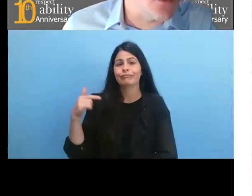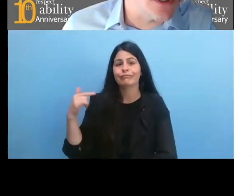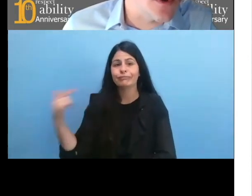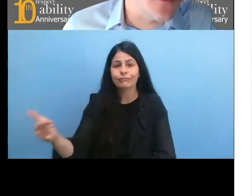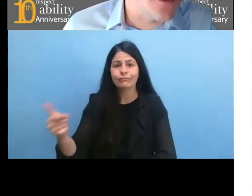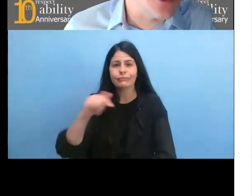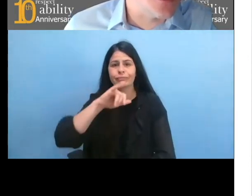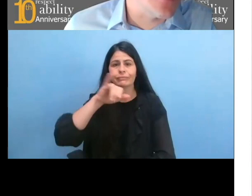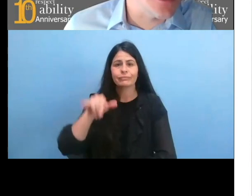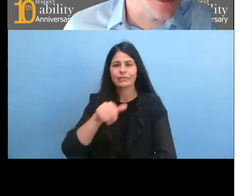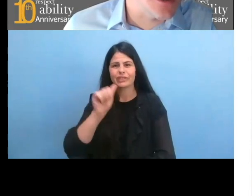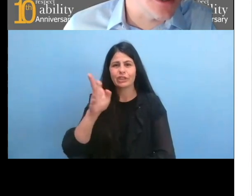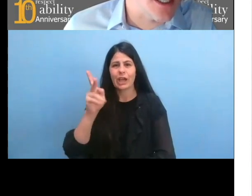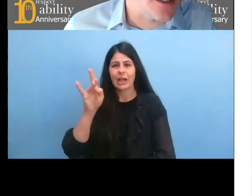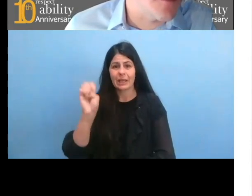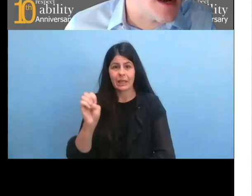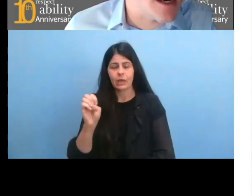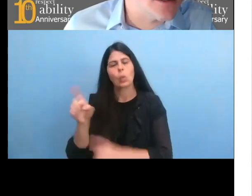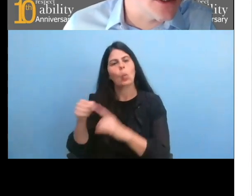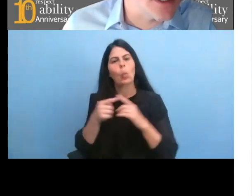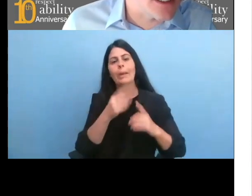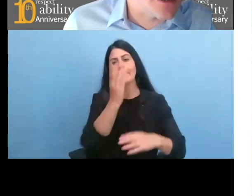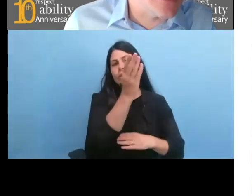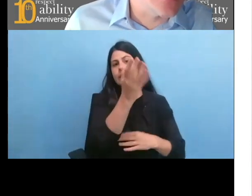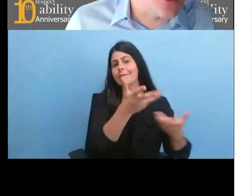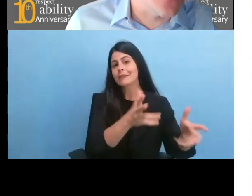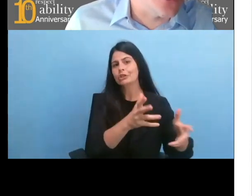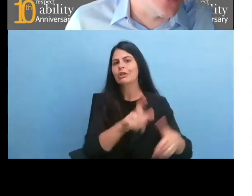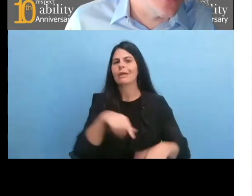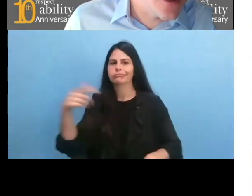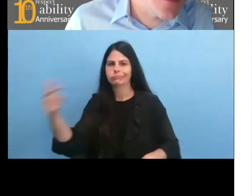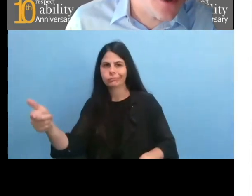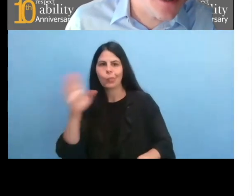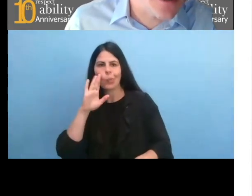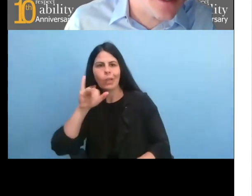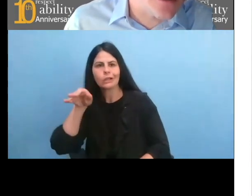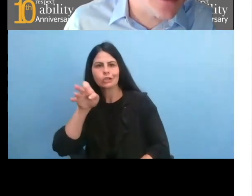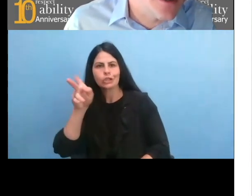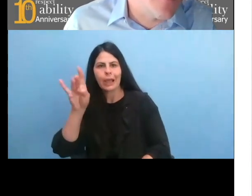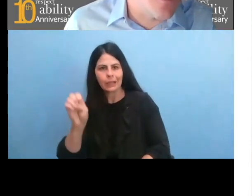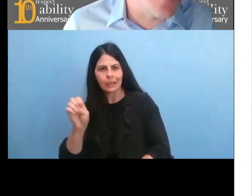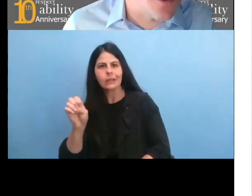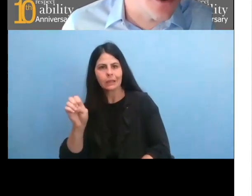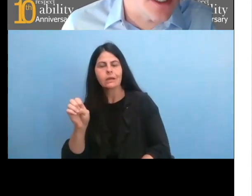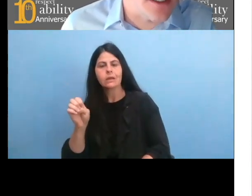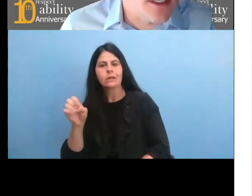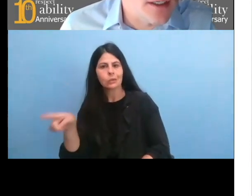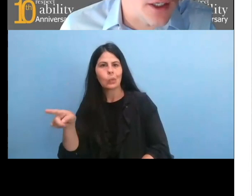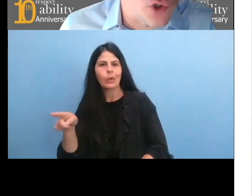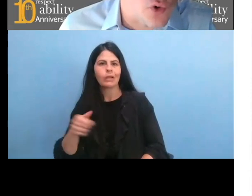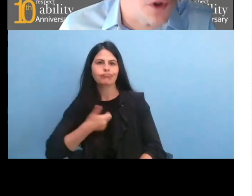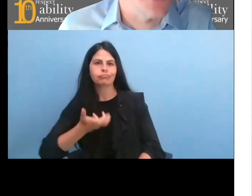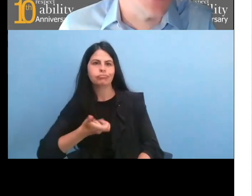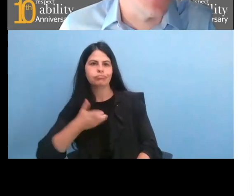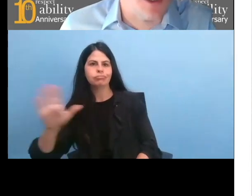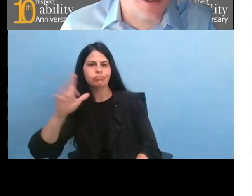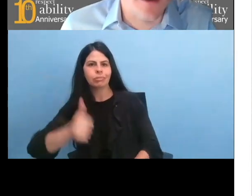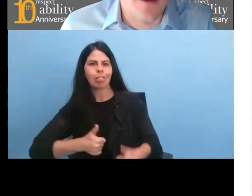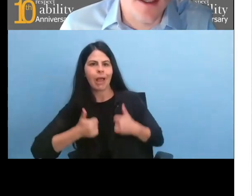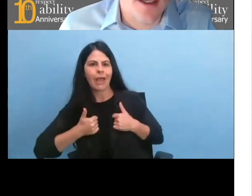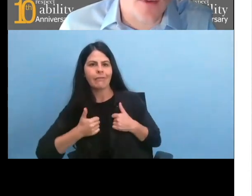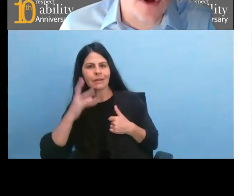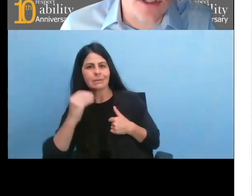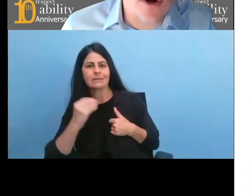Jackie once we finish the presentation to kind of come back to this slide and talk through your lived experience, because I think it's much better done in your words than in